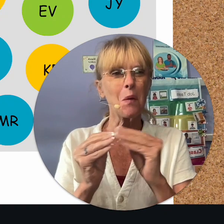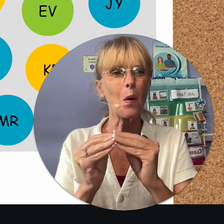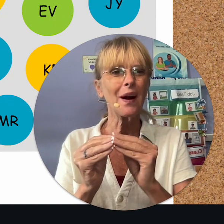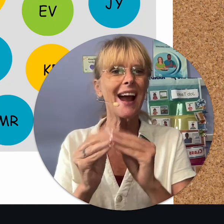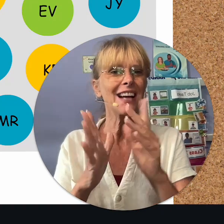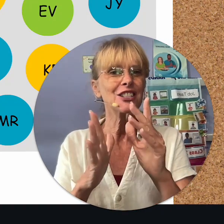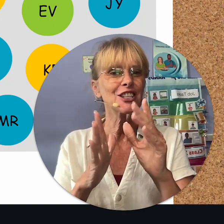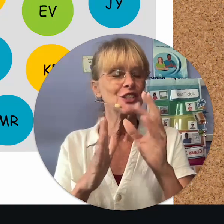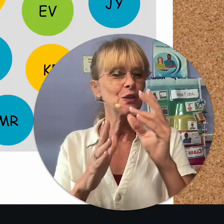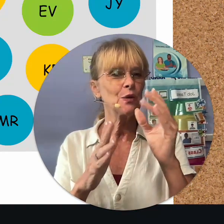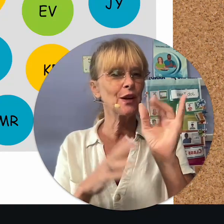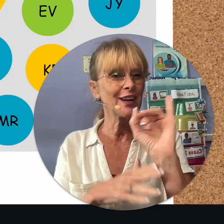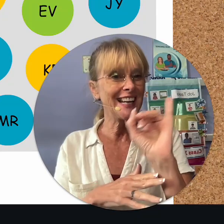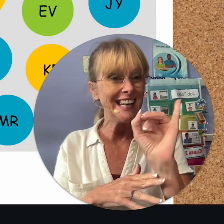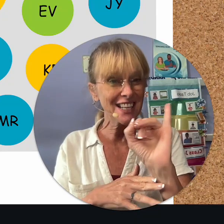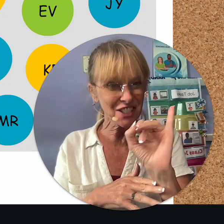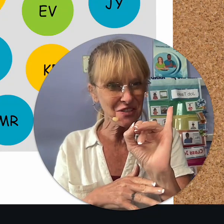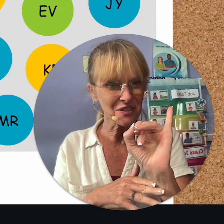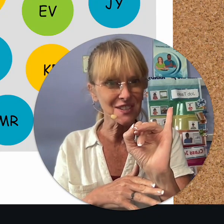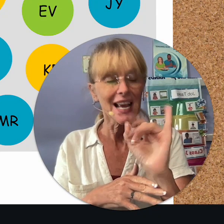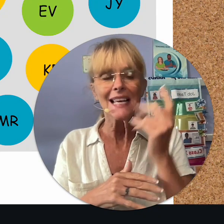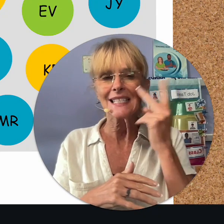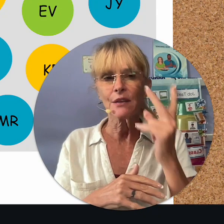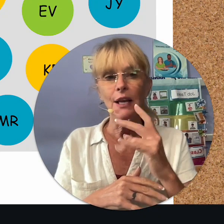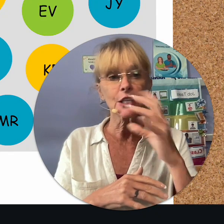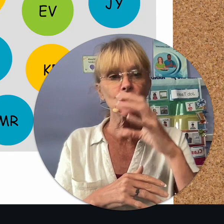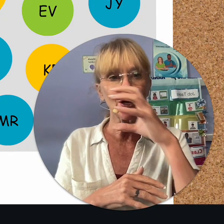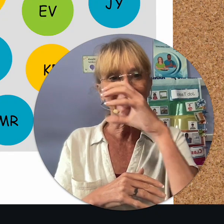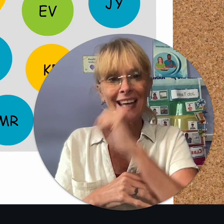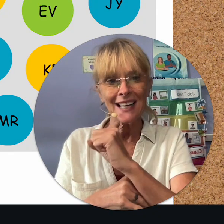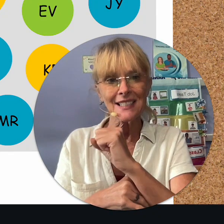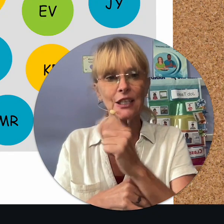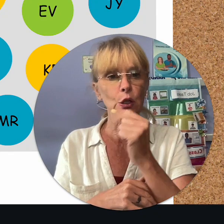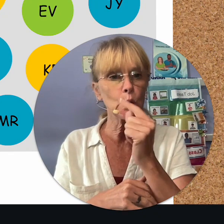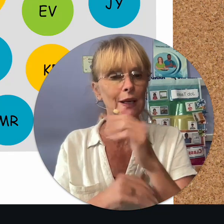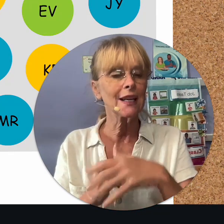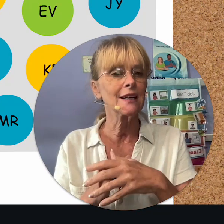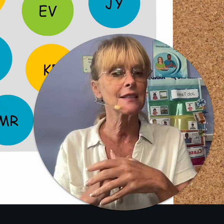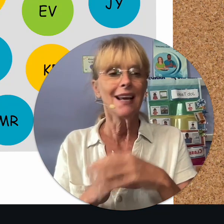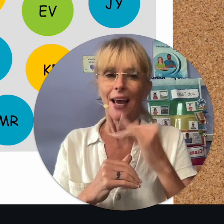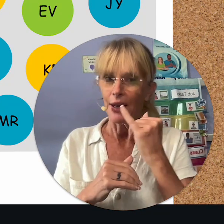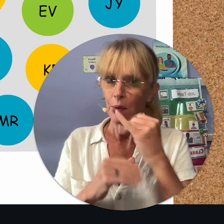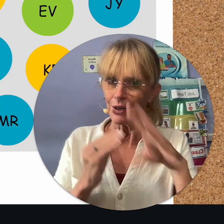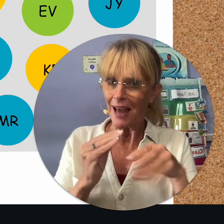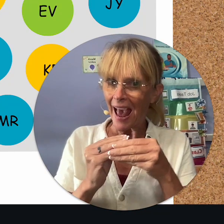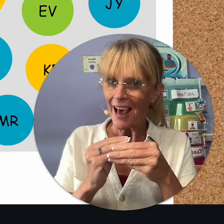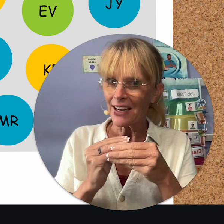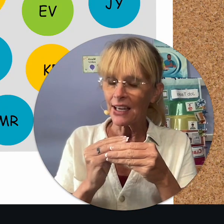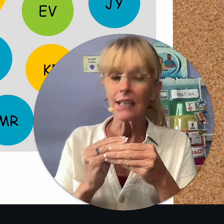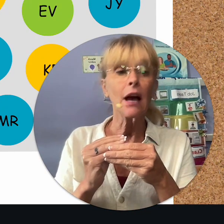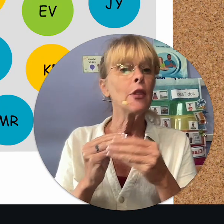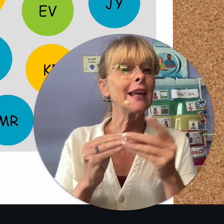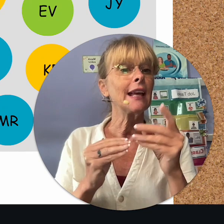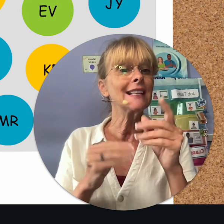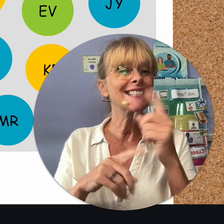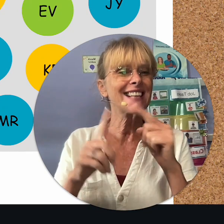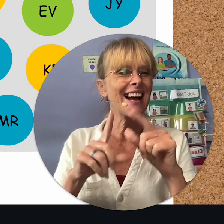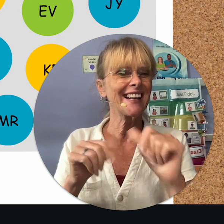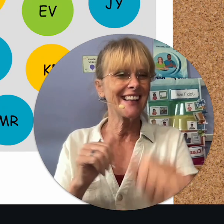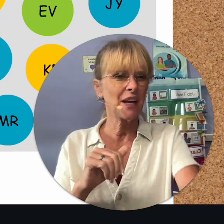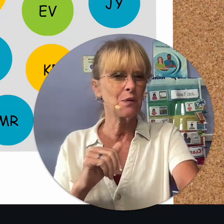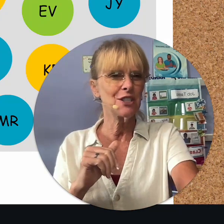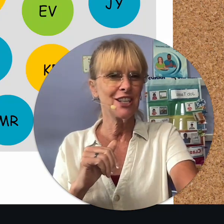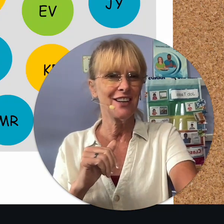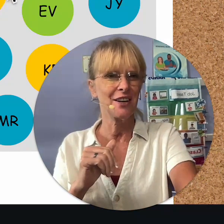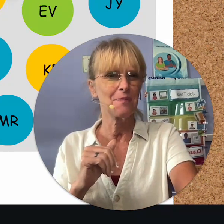bit more and just do their initials. See if they can start guessing who it is. Now we're going to add in the